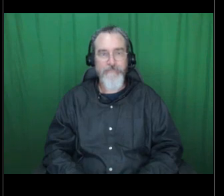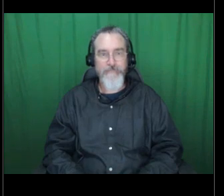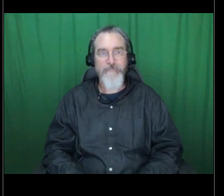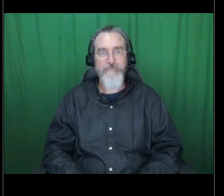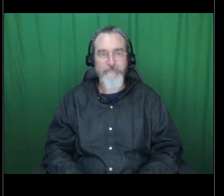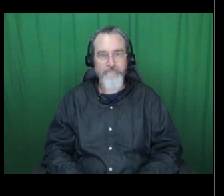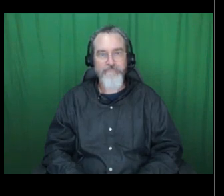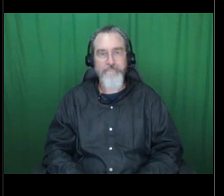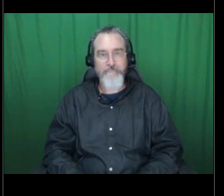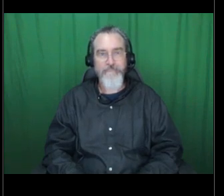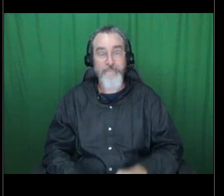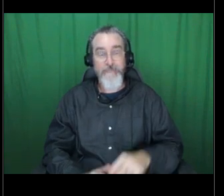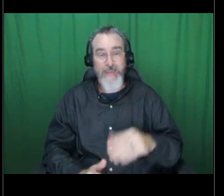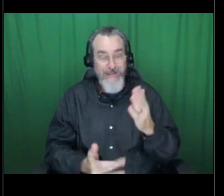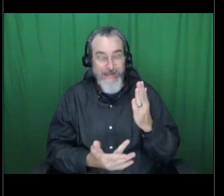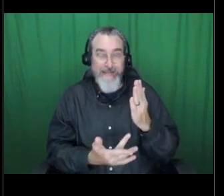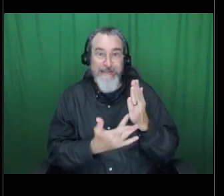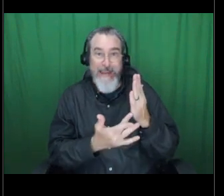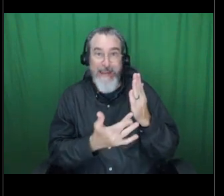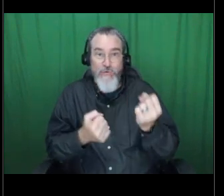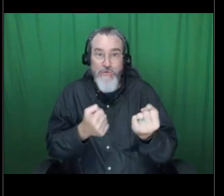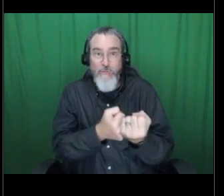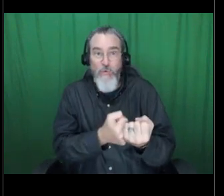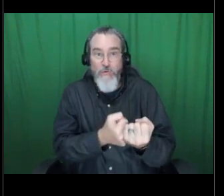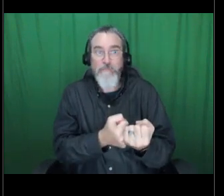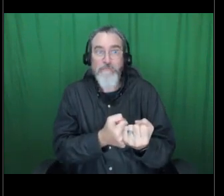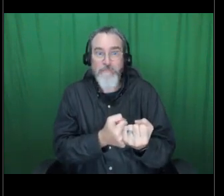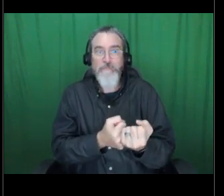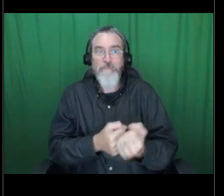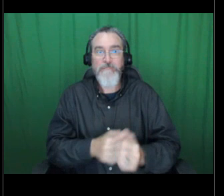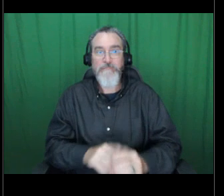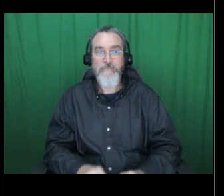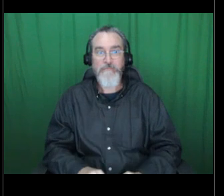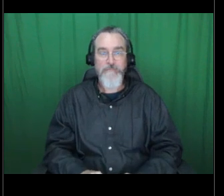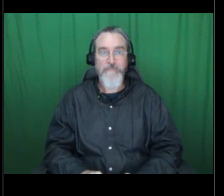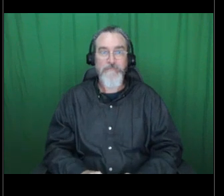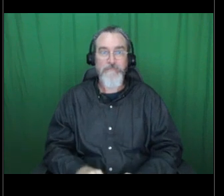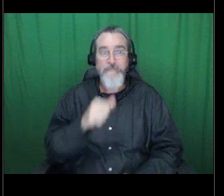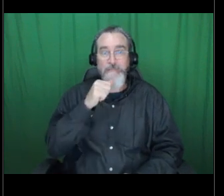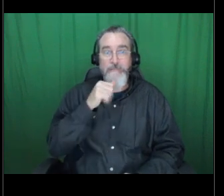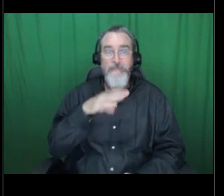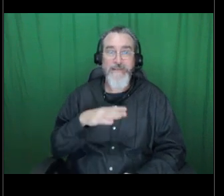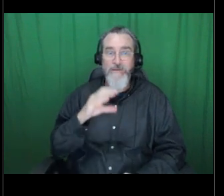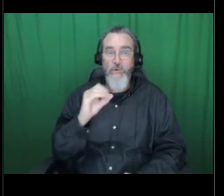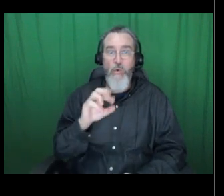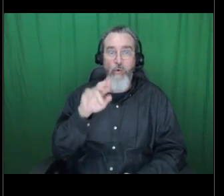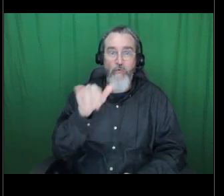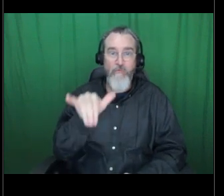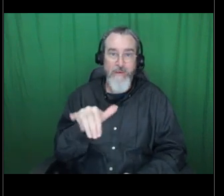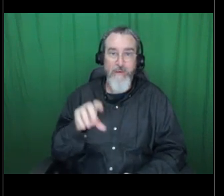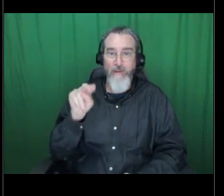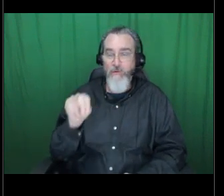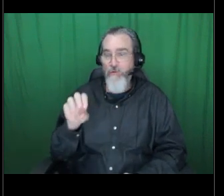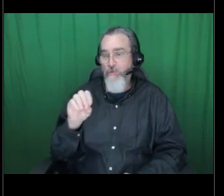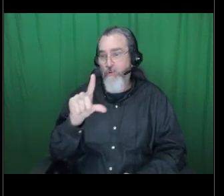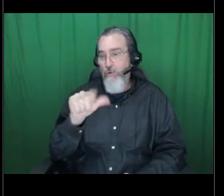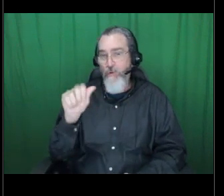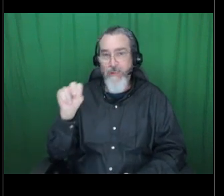Today's technical support will be provided by Ms. Corey Nolan and